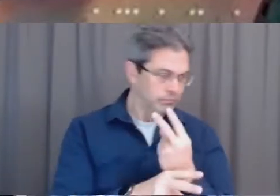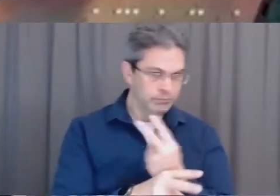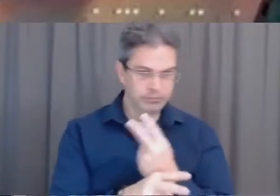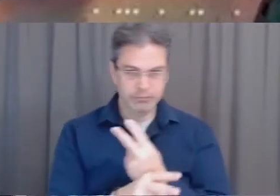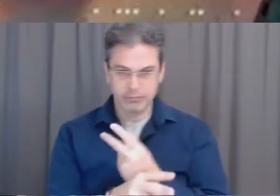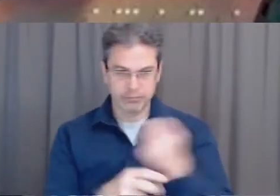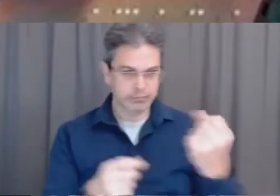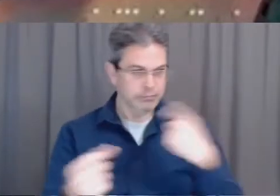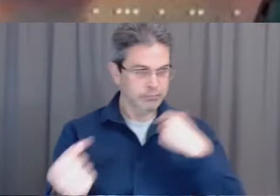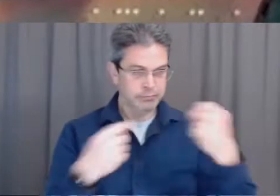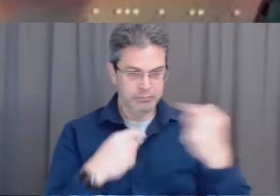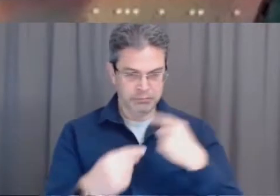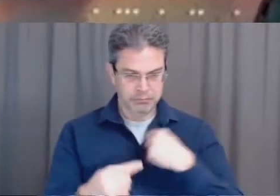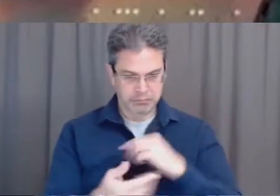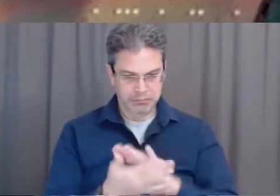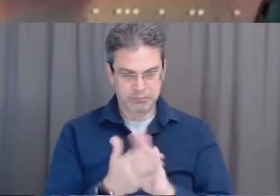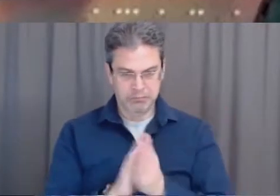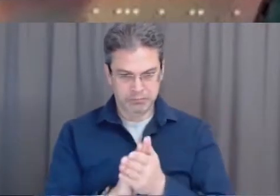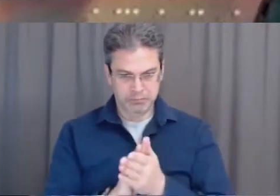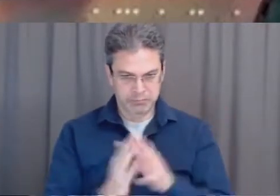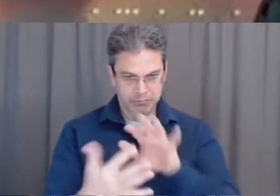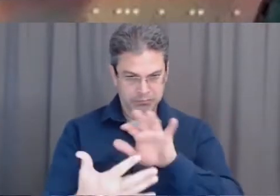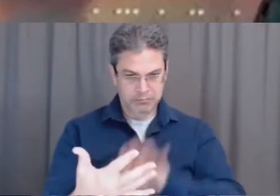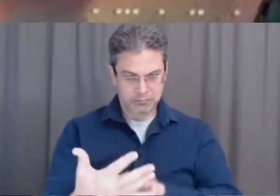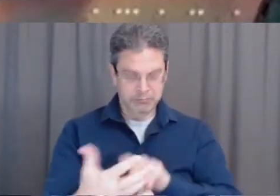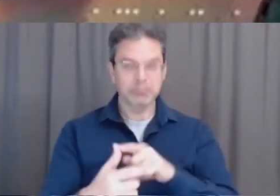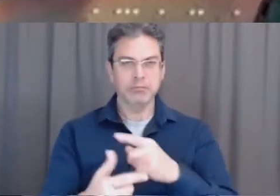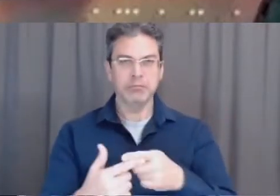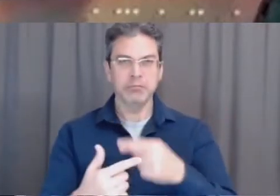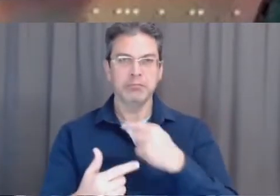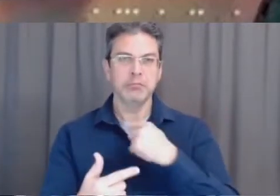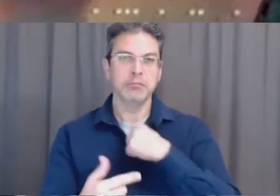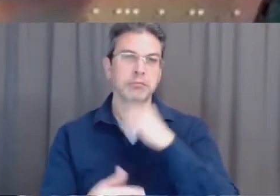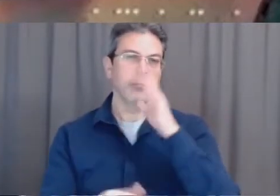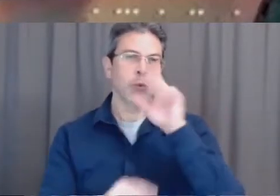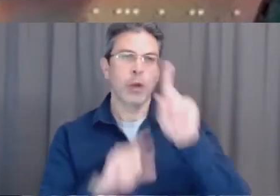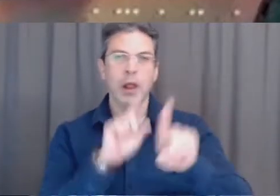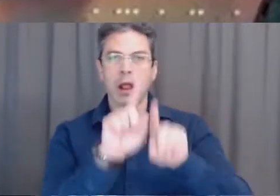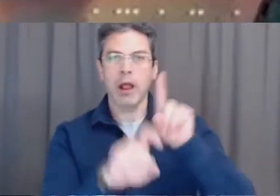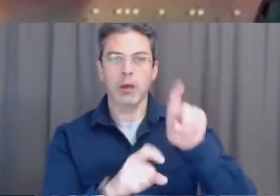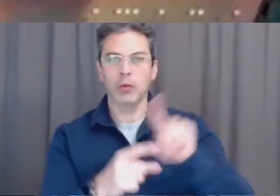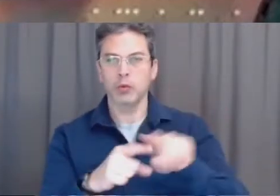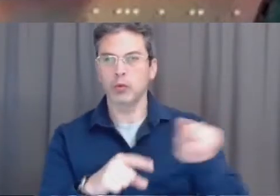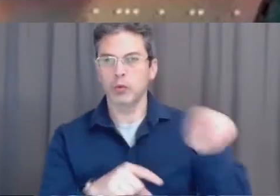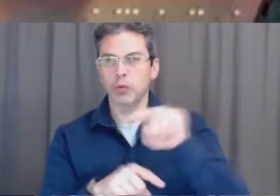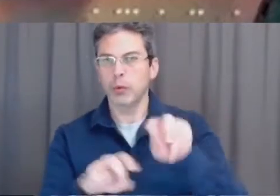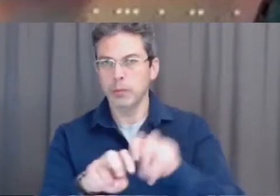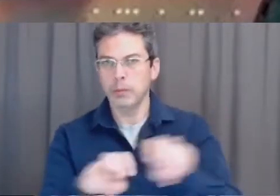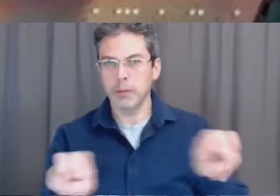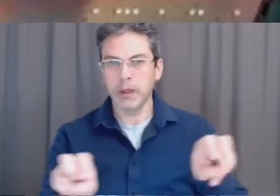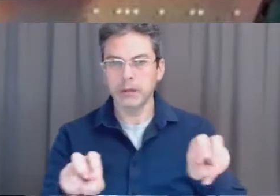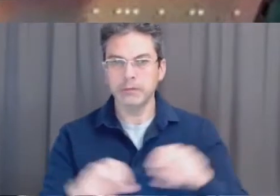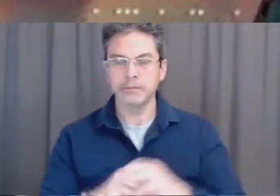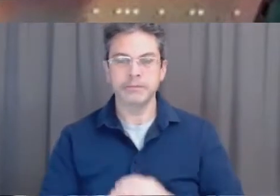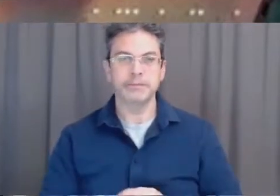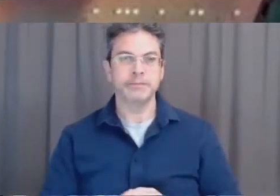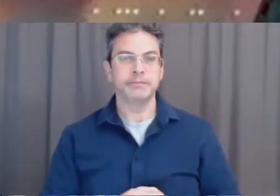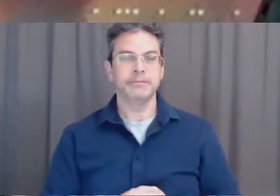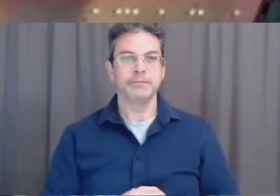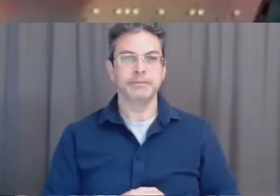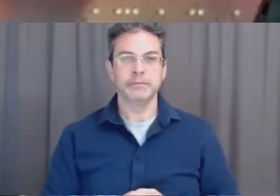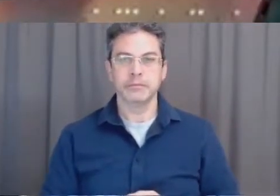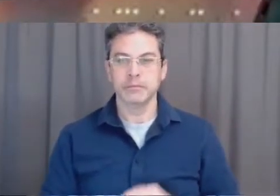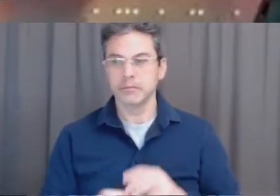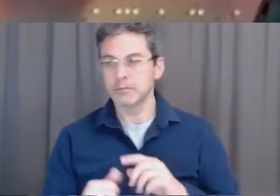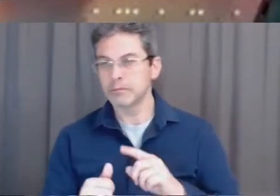how I get to read them. And I will then ask some of them to our panelists. Our first